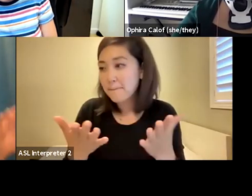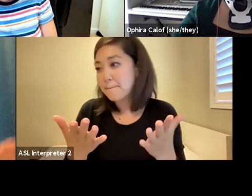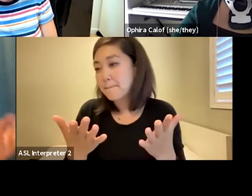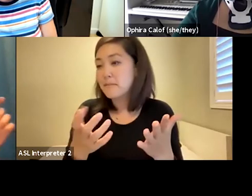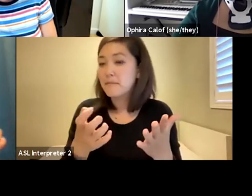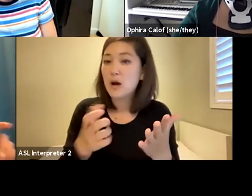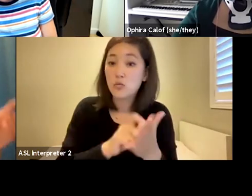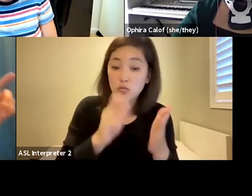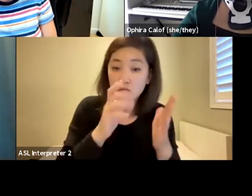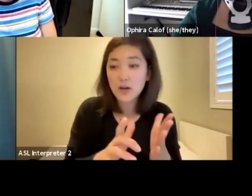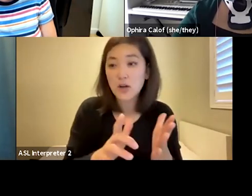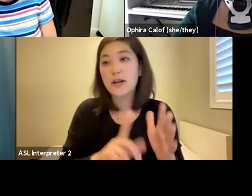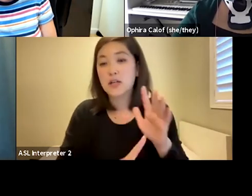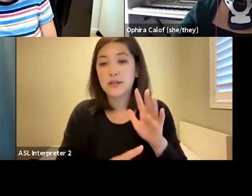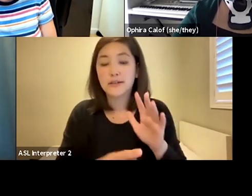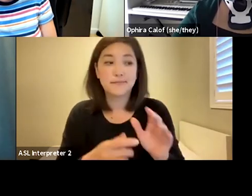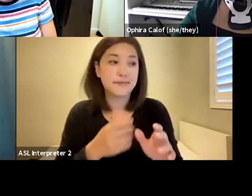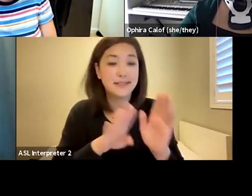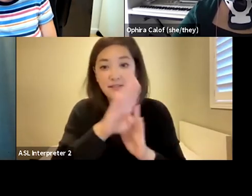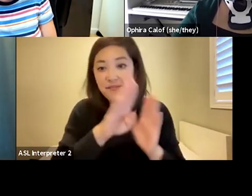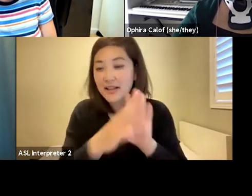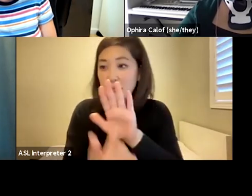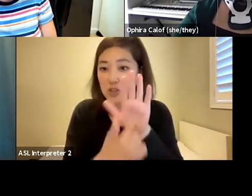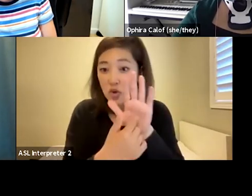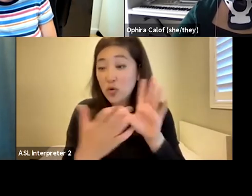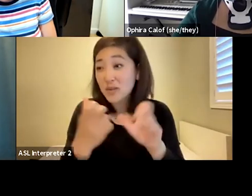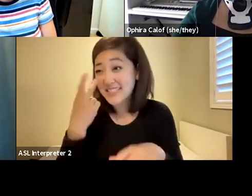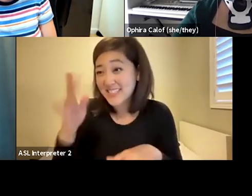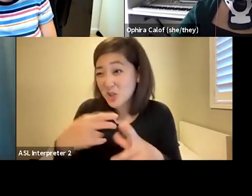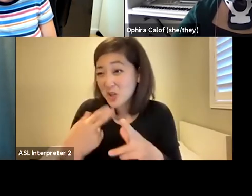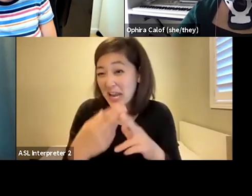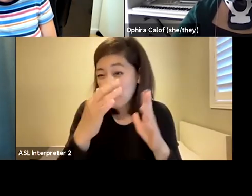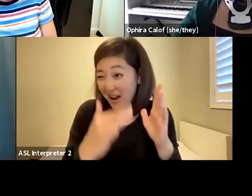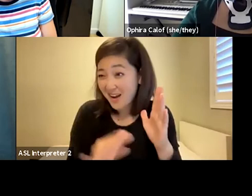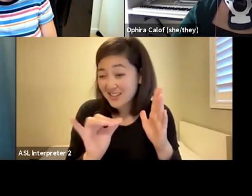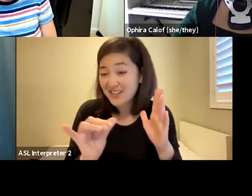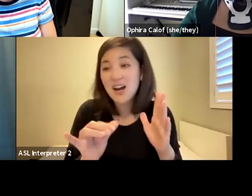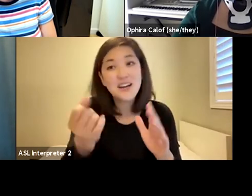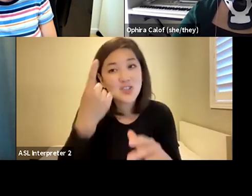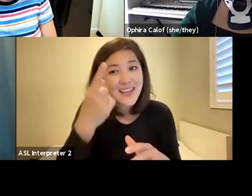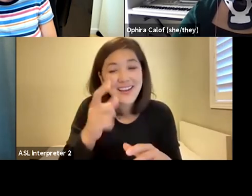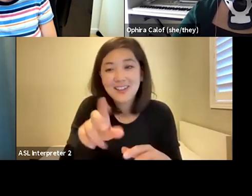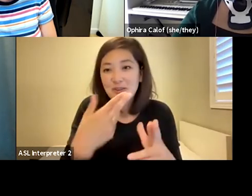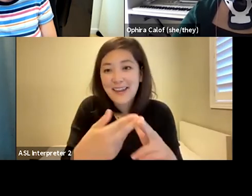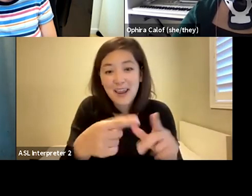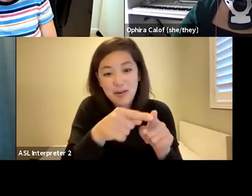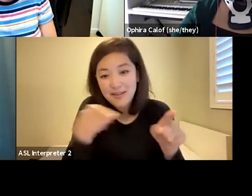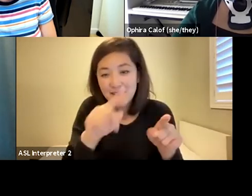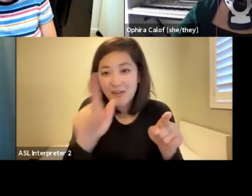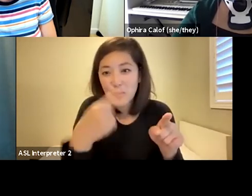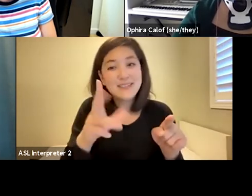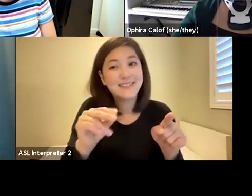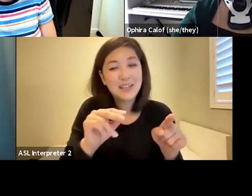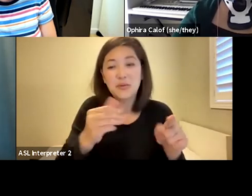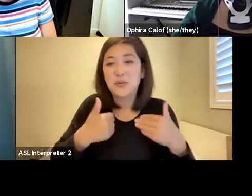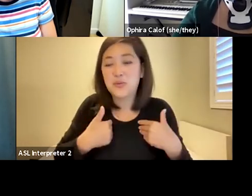because you want to see the credit created by in your name, just keep in mind, typically 100 people are behind the creation of a project or so. So